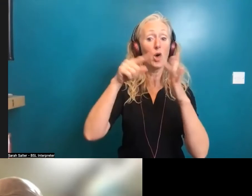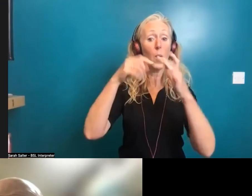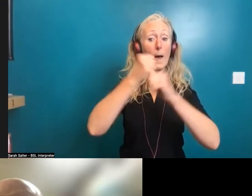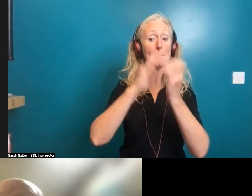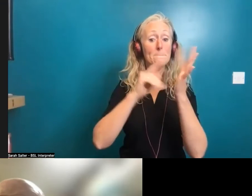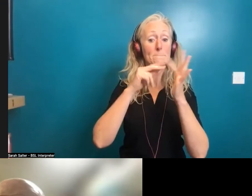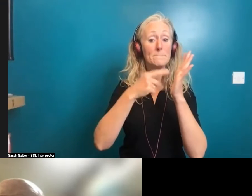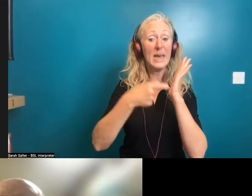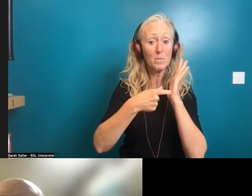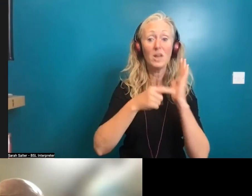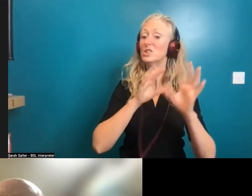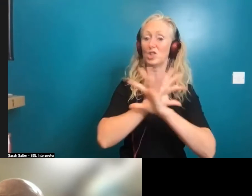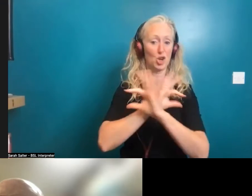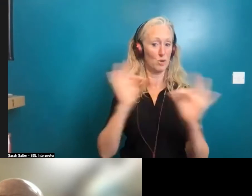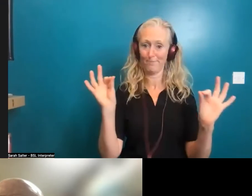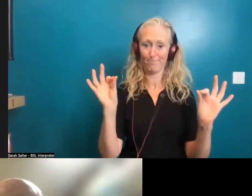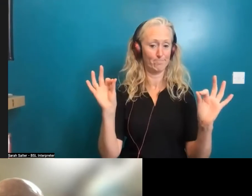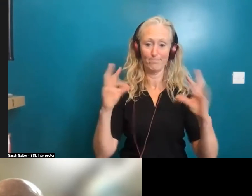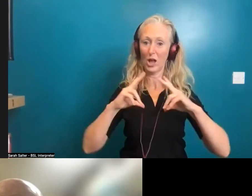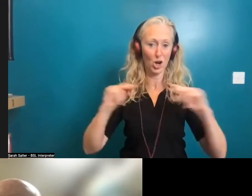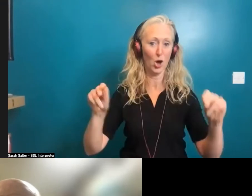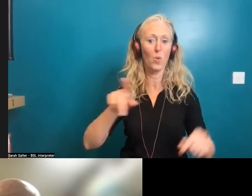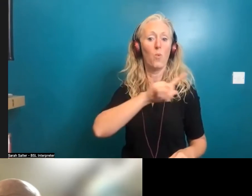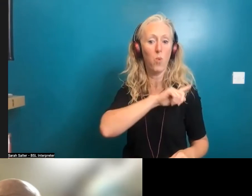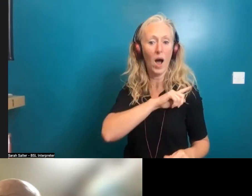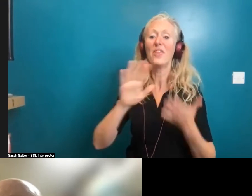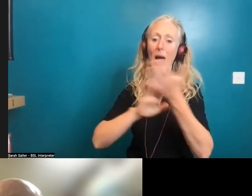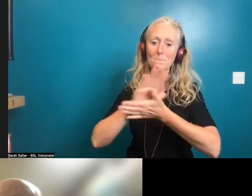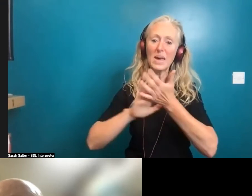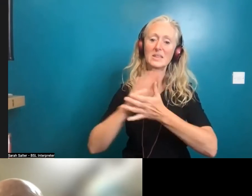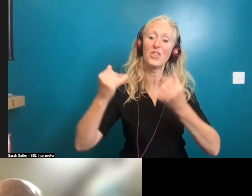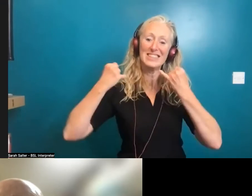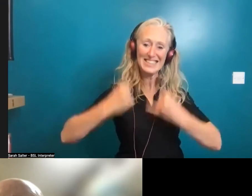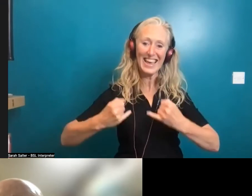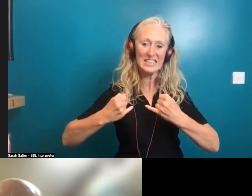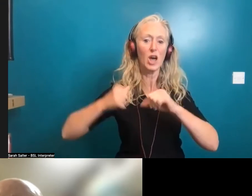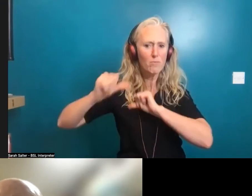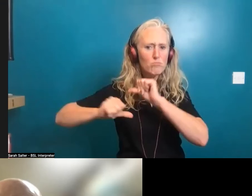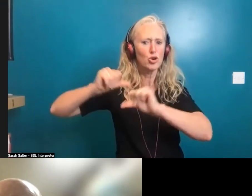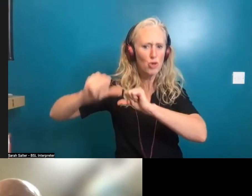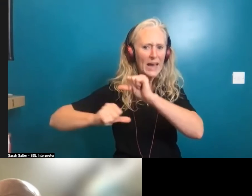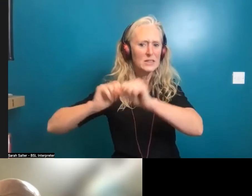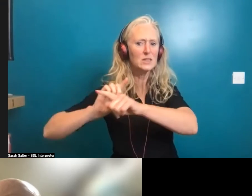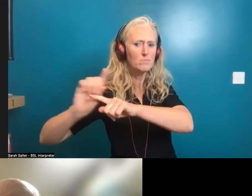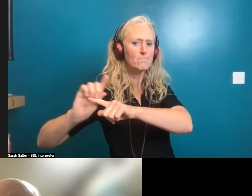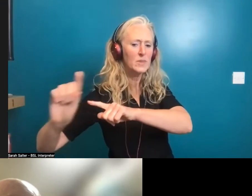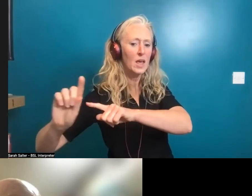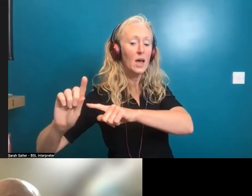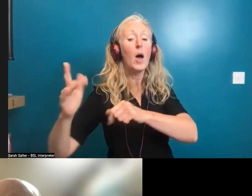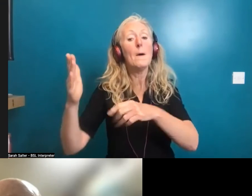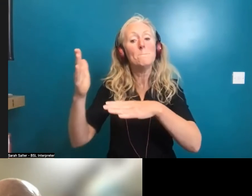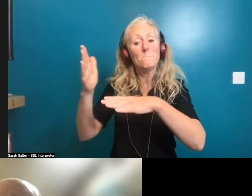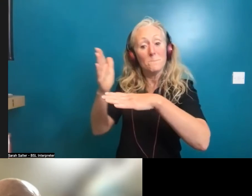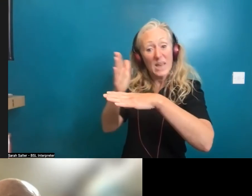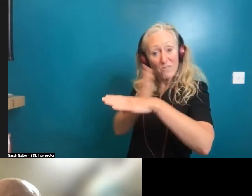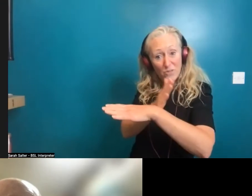late sign of disease. You earlier get, before the pigment, you get little white, fine granular